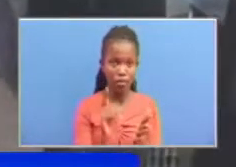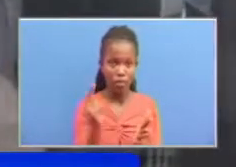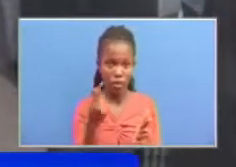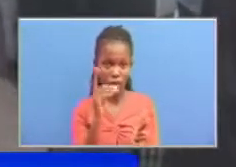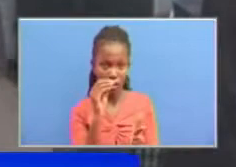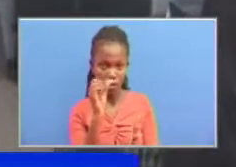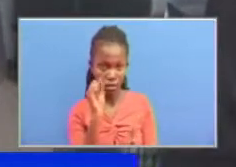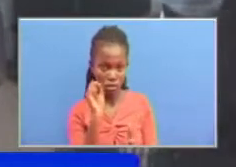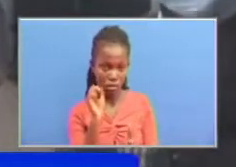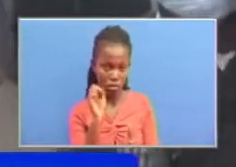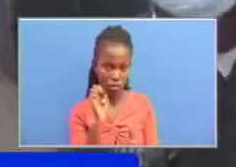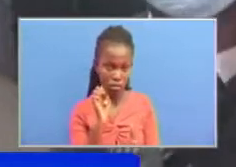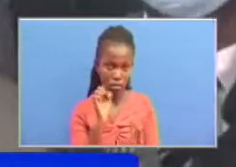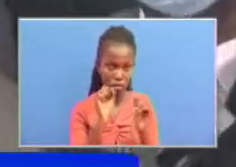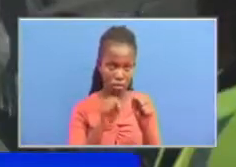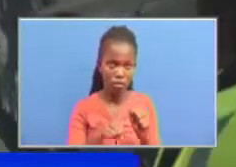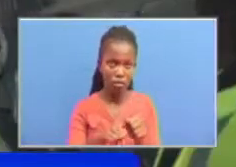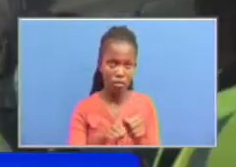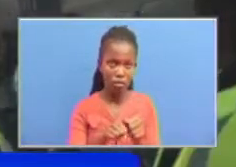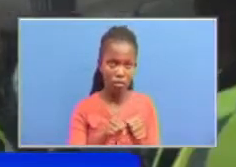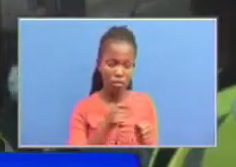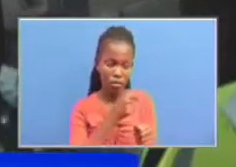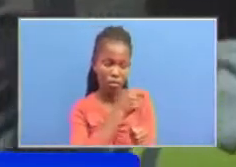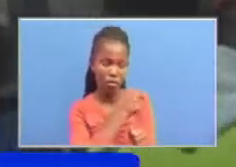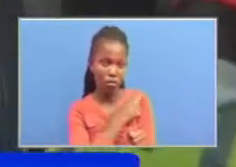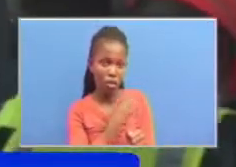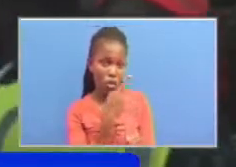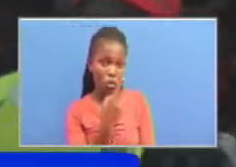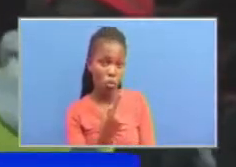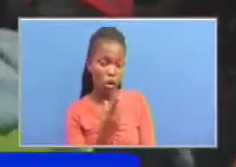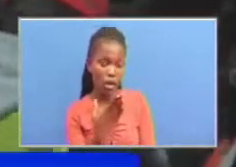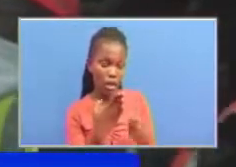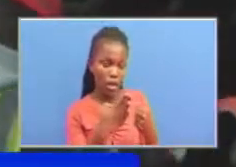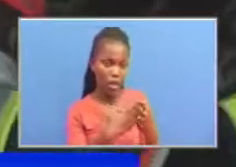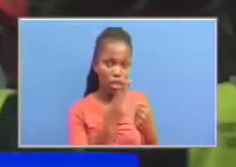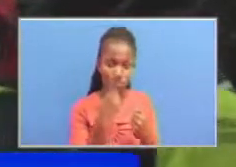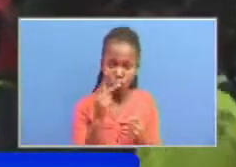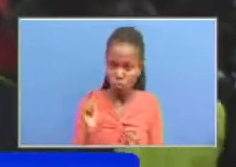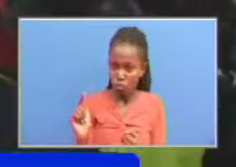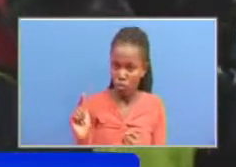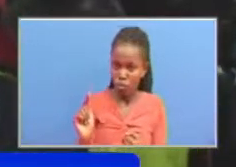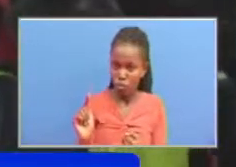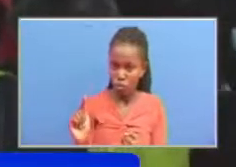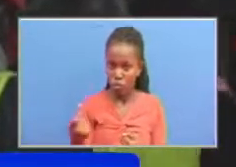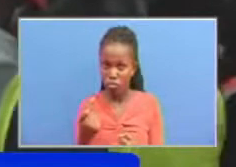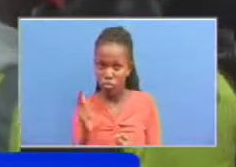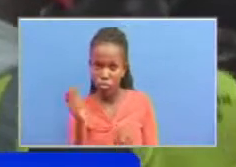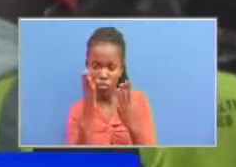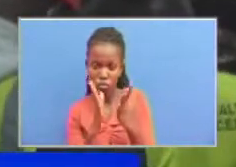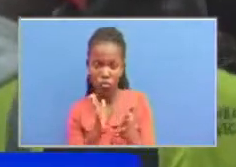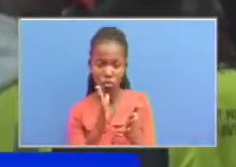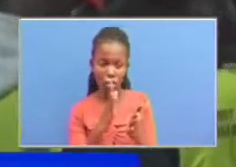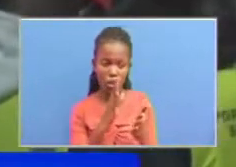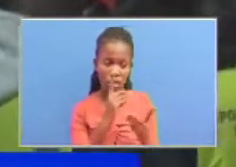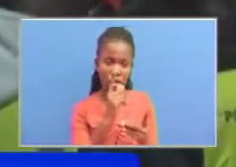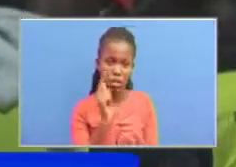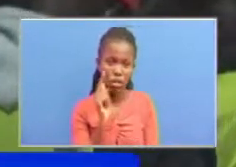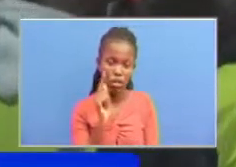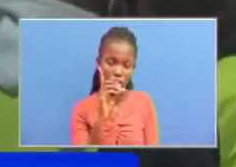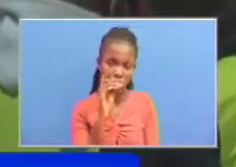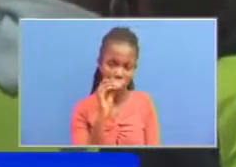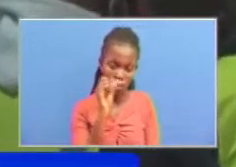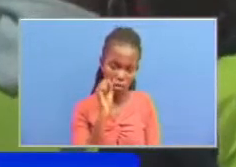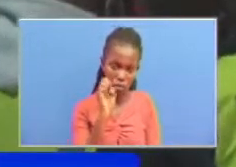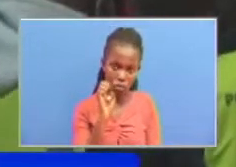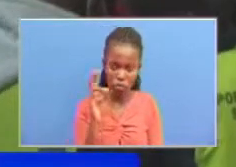dose. We've been able to vaccinate 192,000 Kenyans for the second dose. And so really,